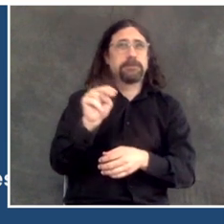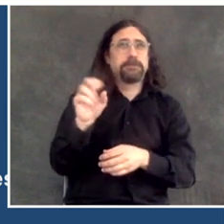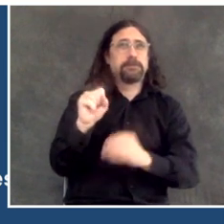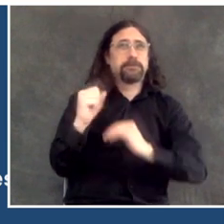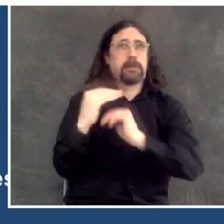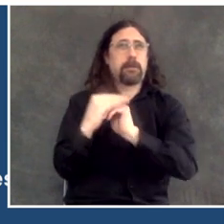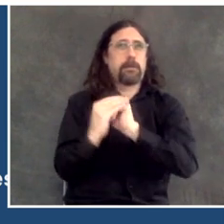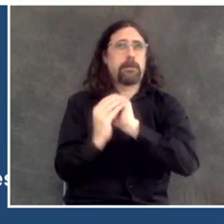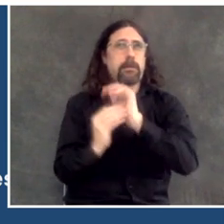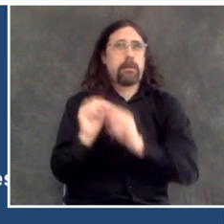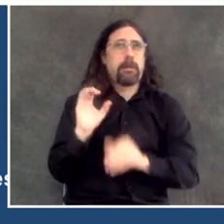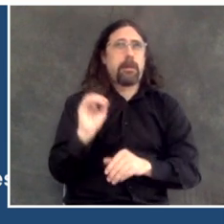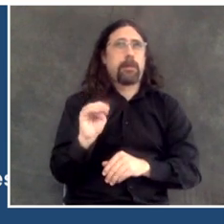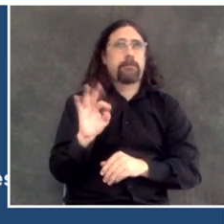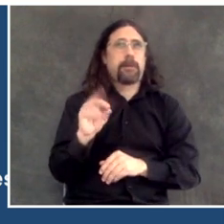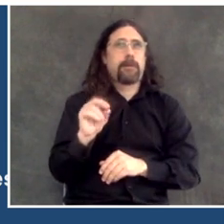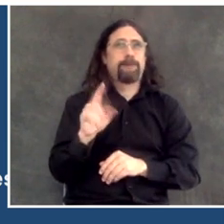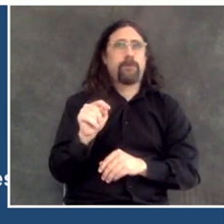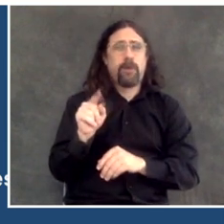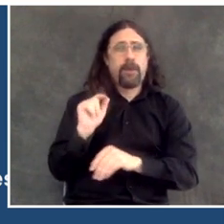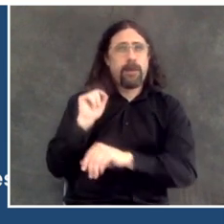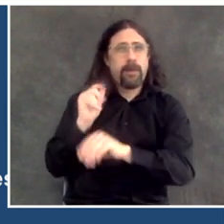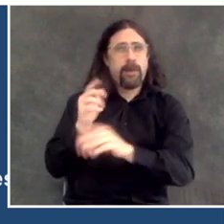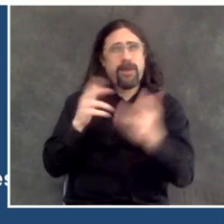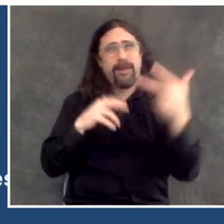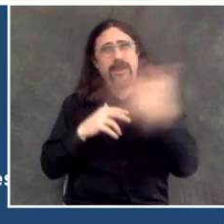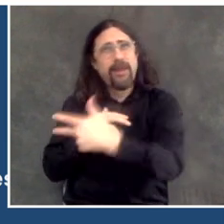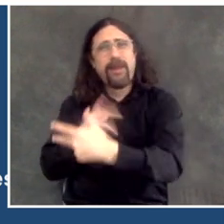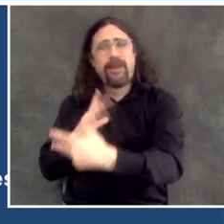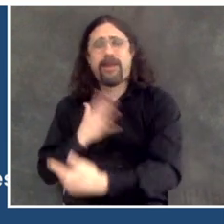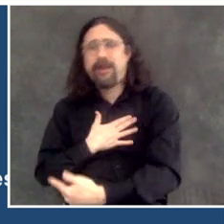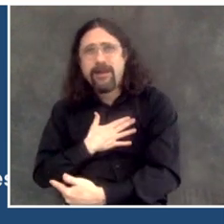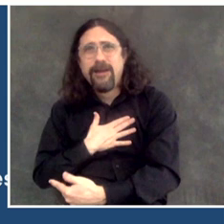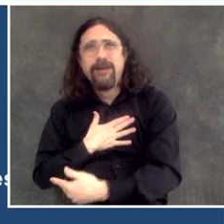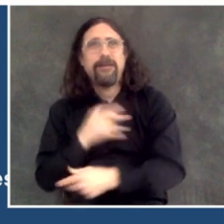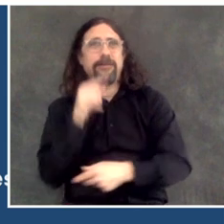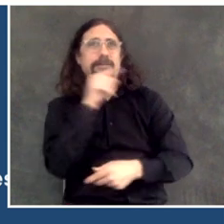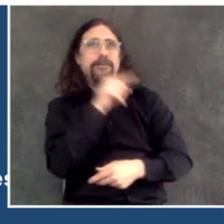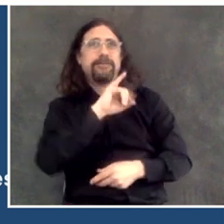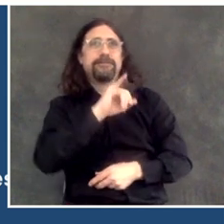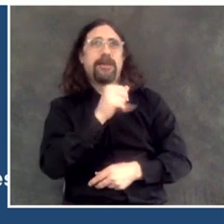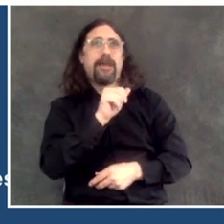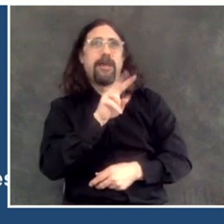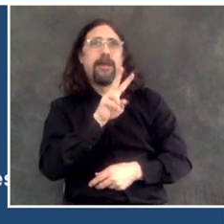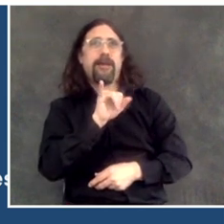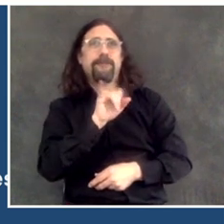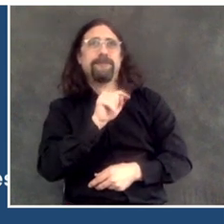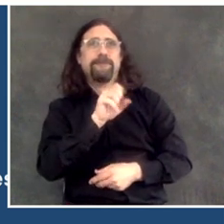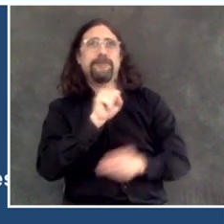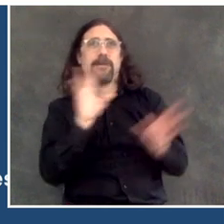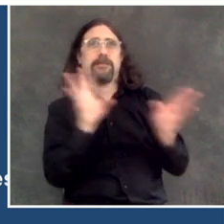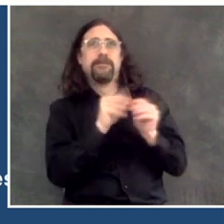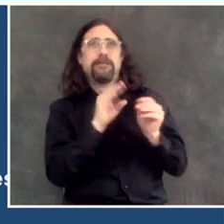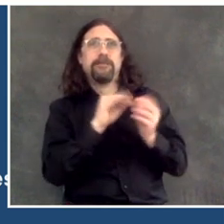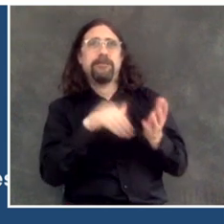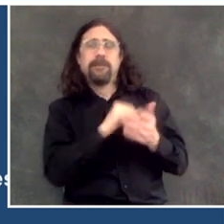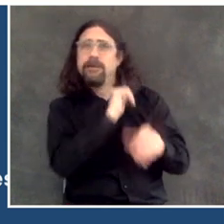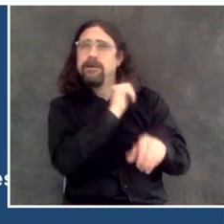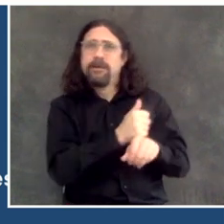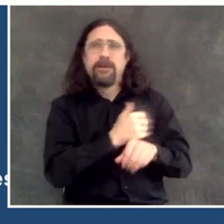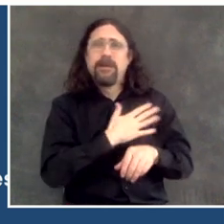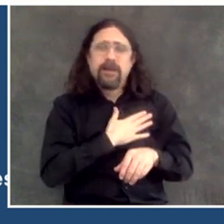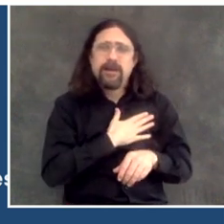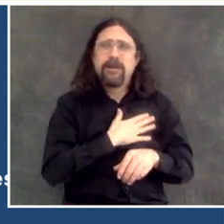ambulances arrive from all over the nation, all of that is giving us hope. All of that is helping us fight back. But there's a lot of companies and organizations, even